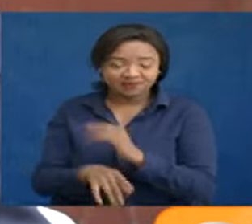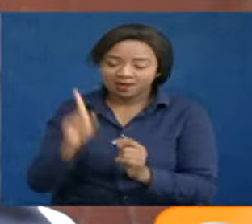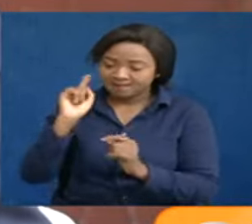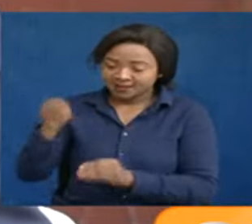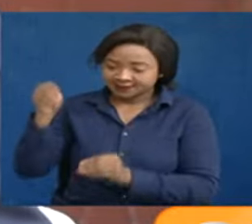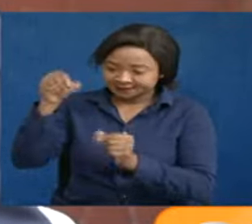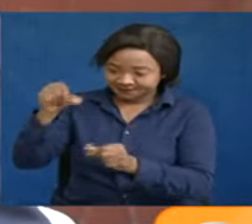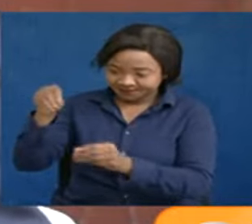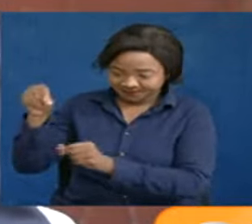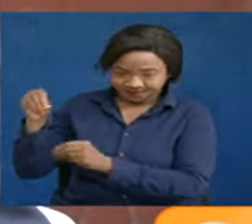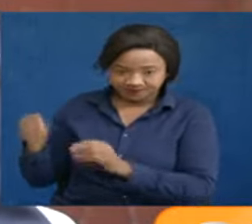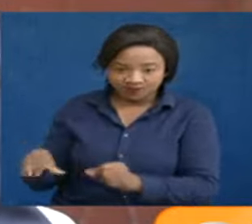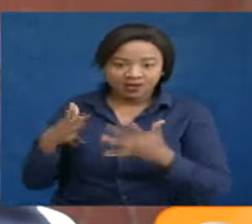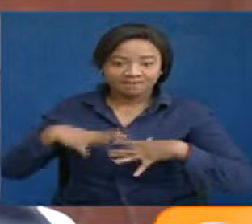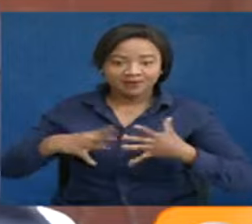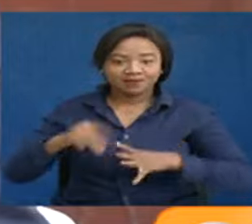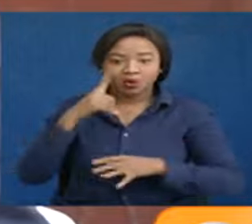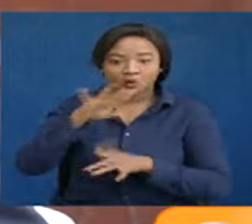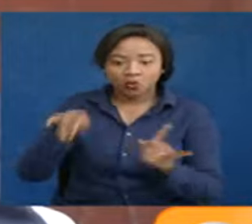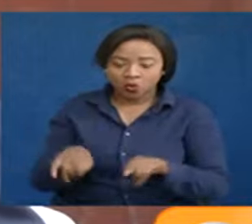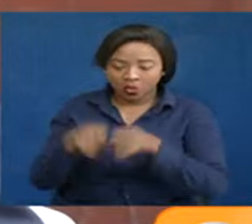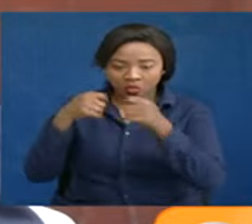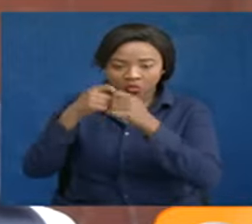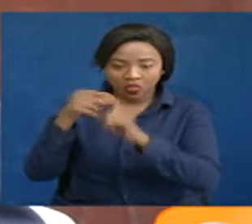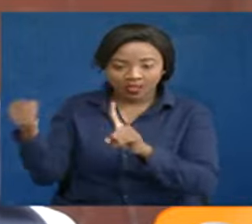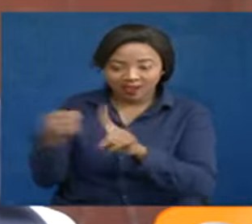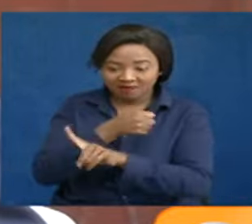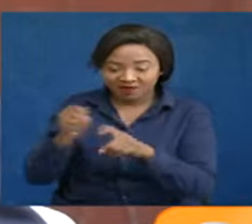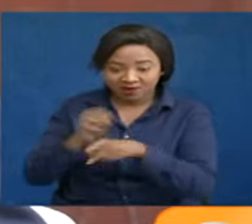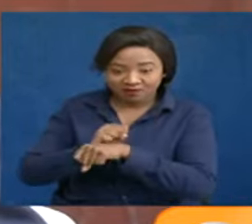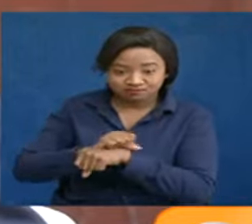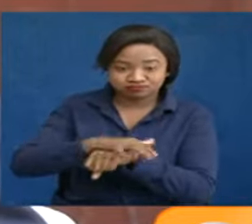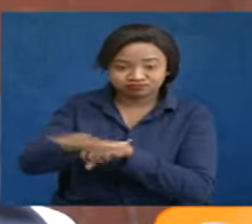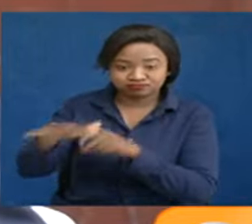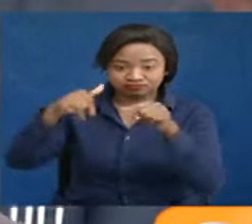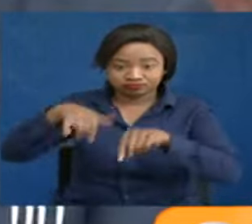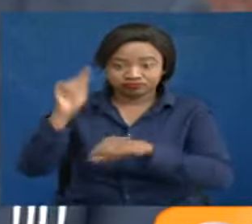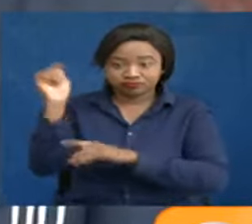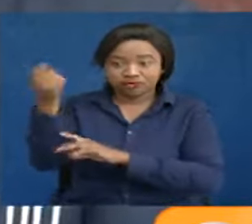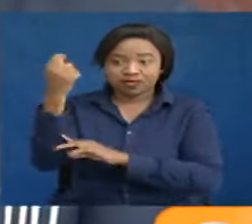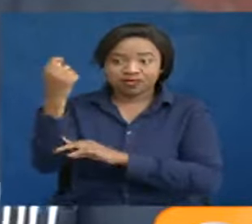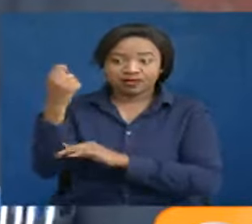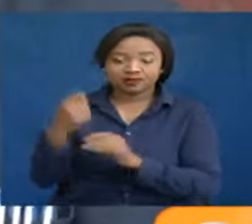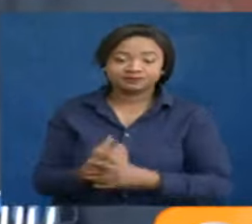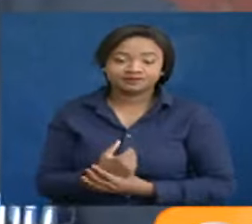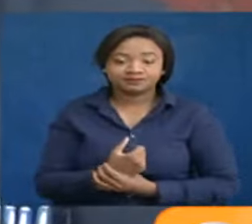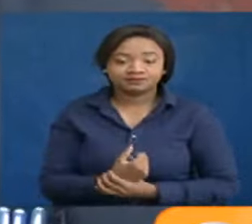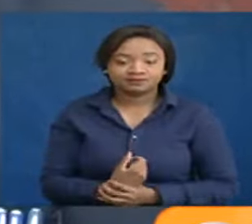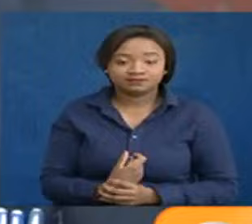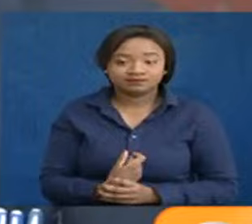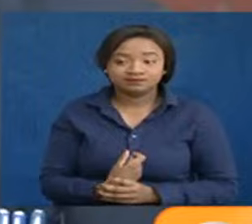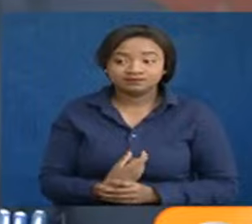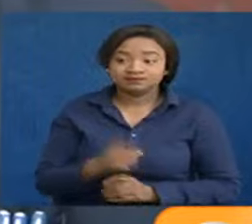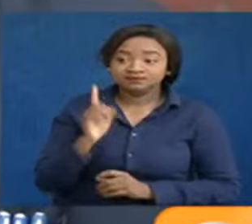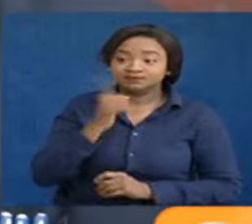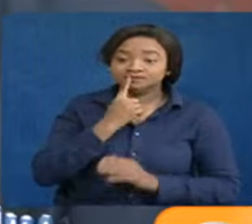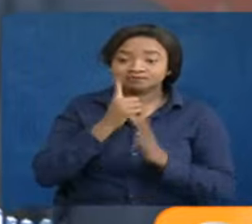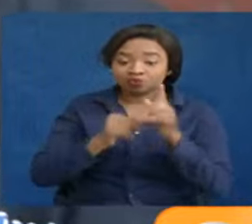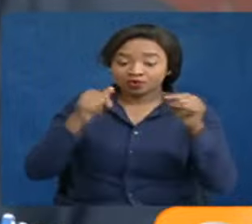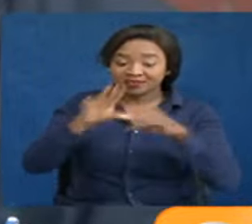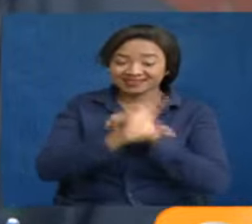apprehend the perpetrators of violence in our backyard. They claim the nation has slipped into